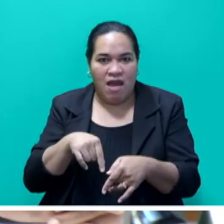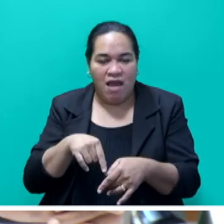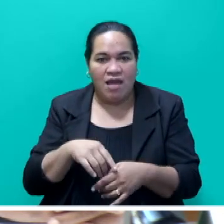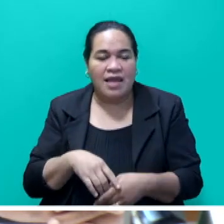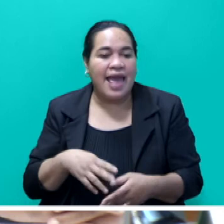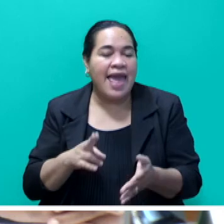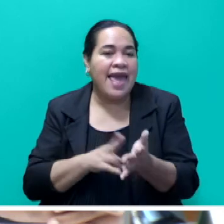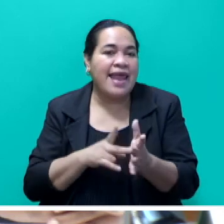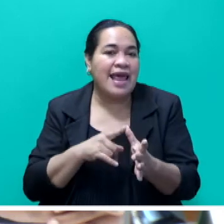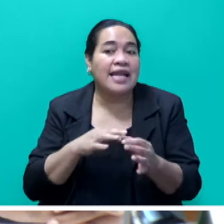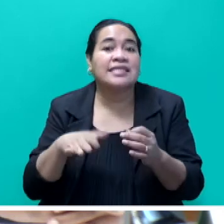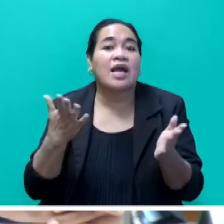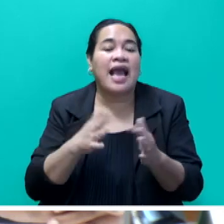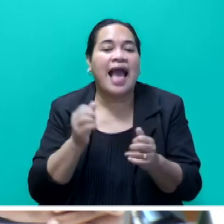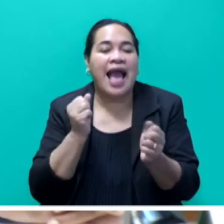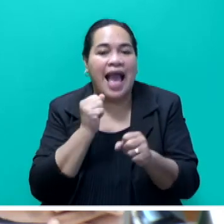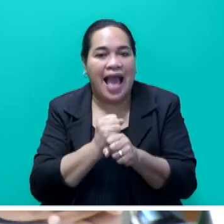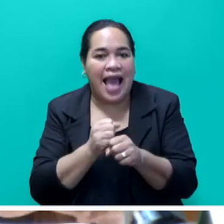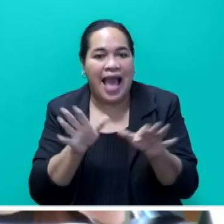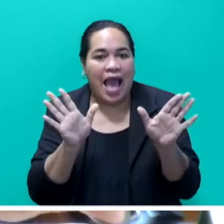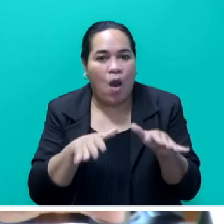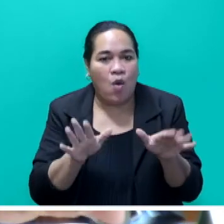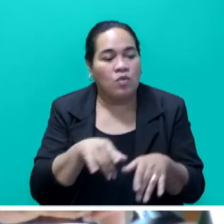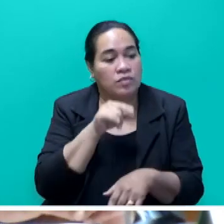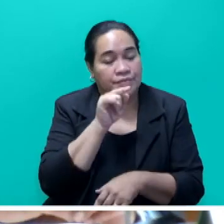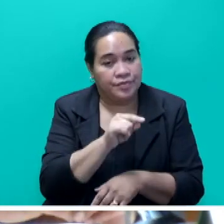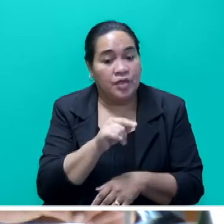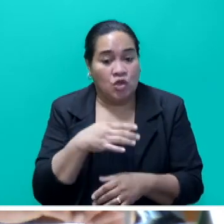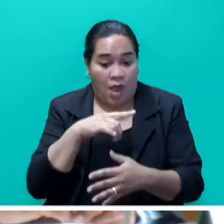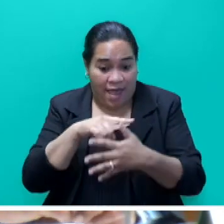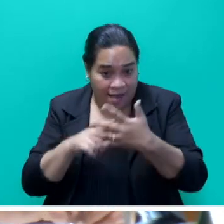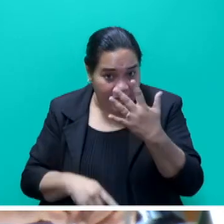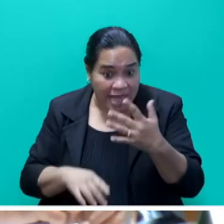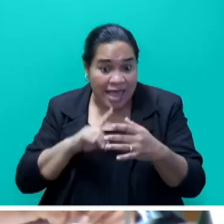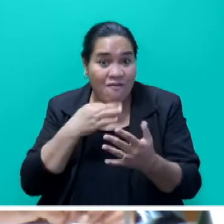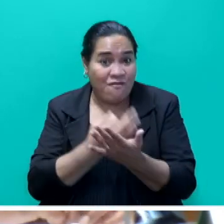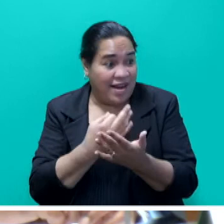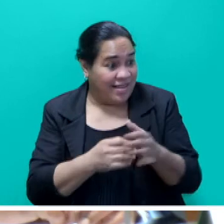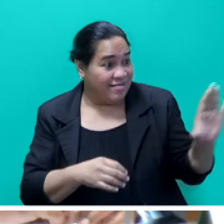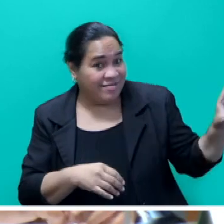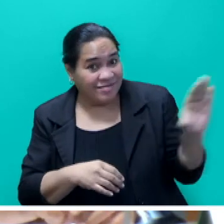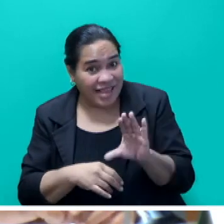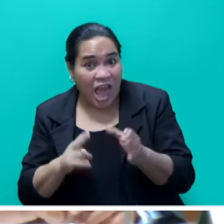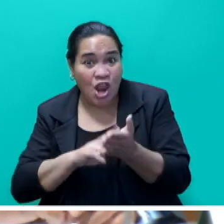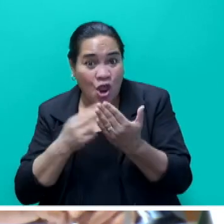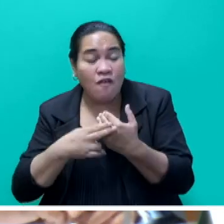and Gau. So we're looking at these ones. If we get the funding by November, we will probably